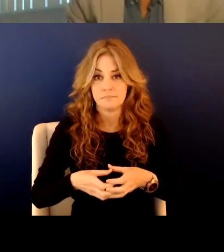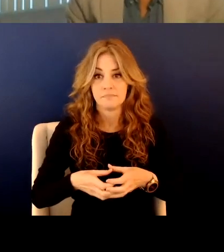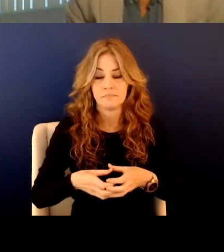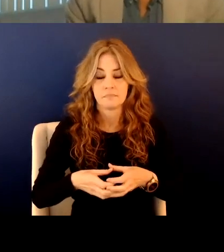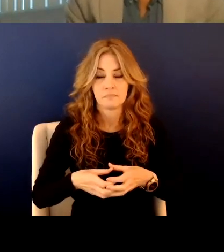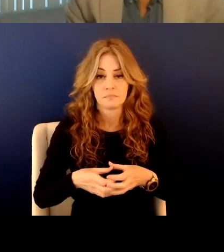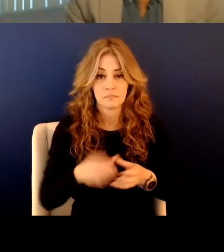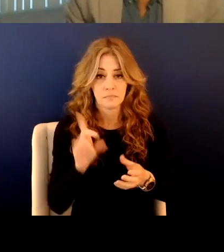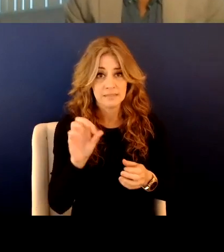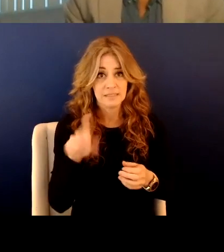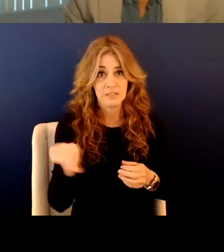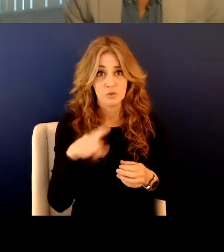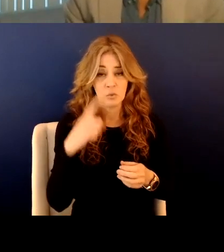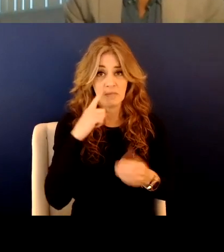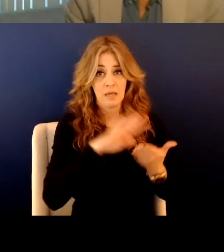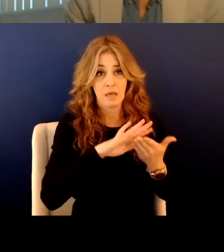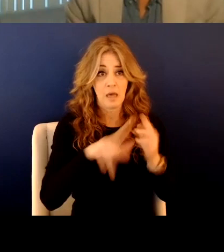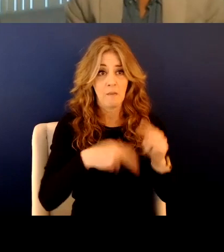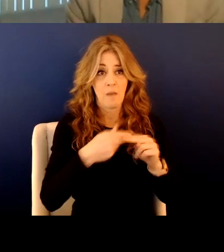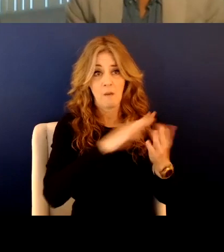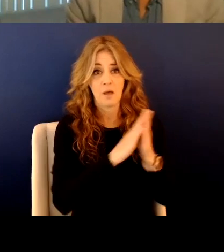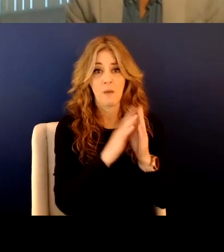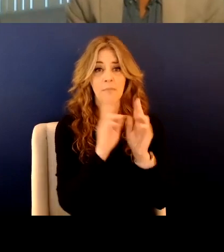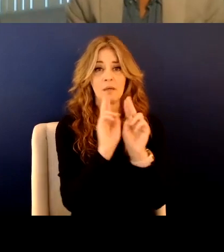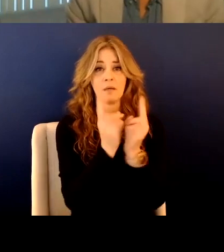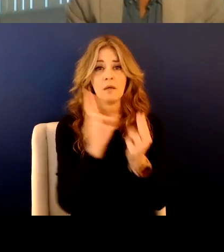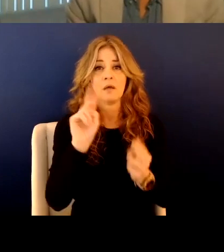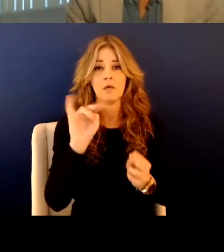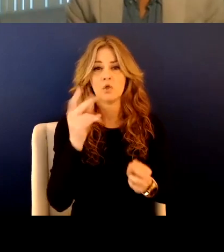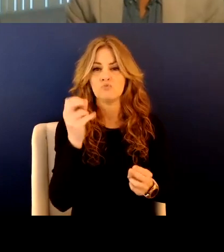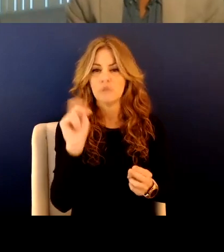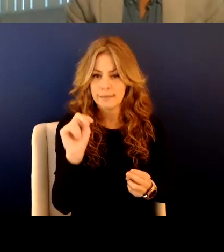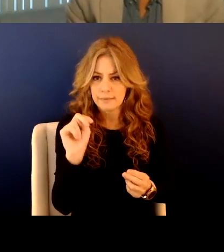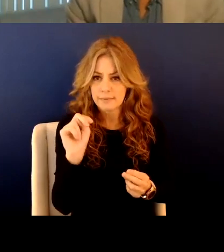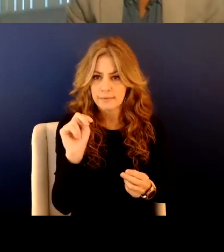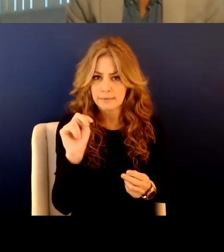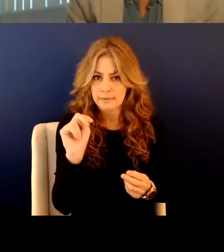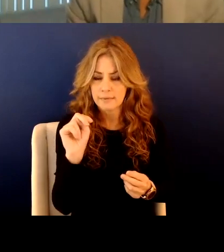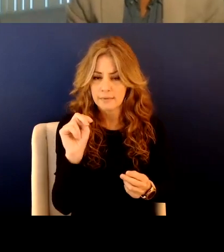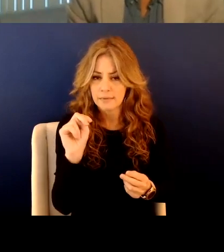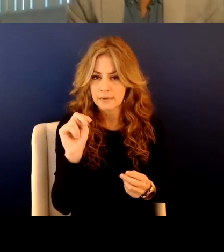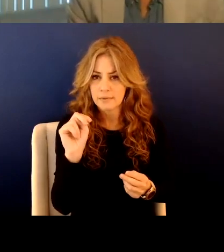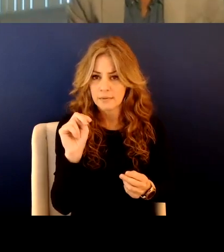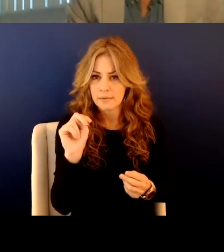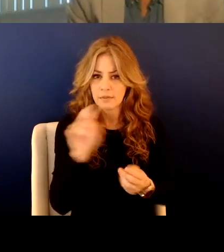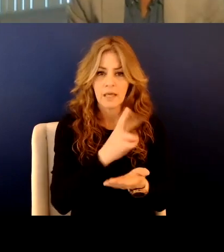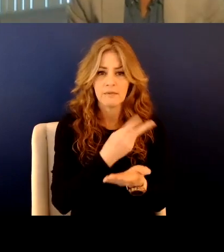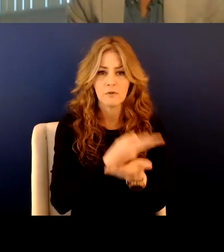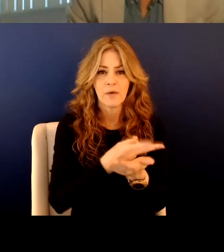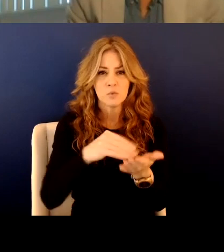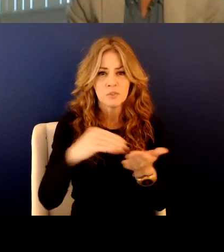did you think about unionizing or somebody is asking about that. How is this graduate student